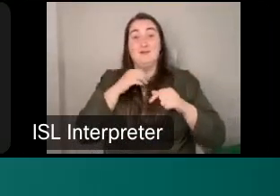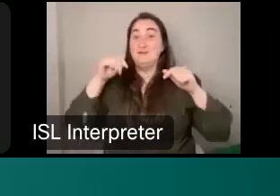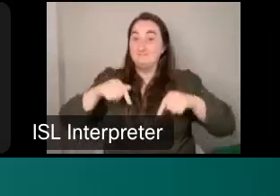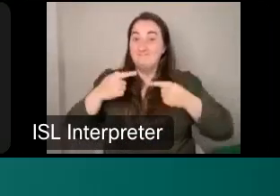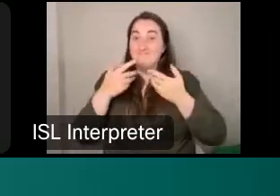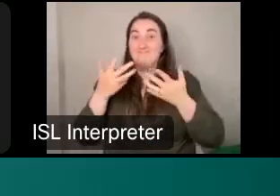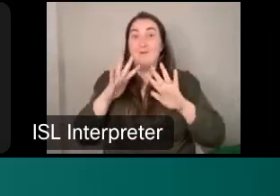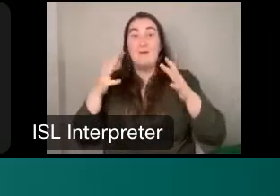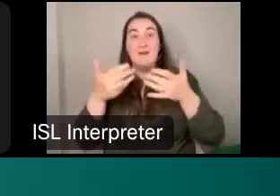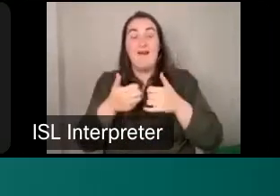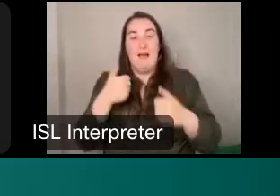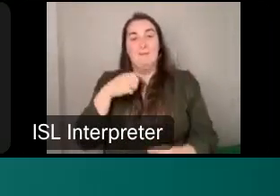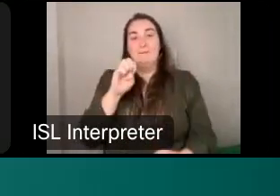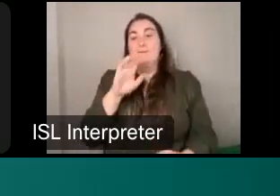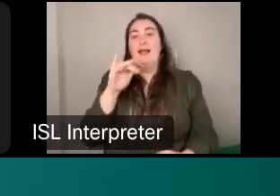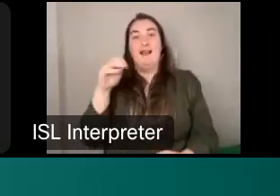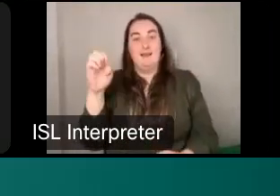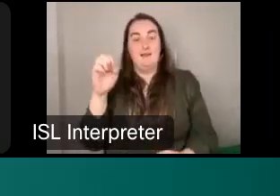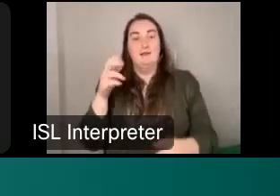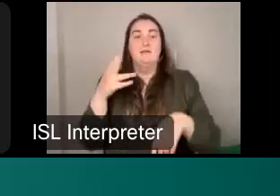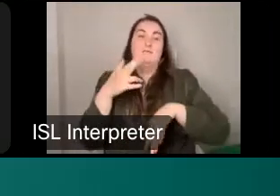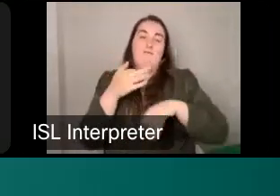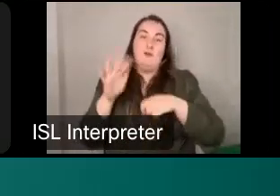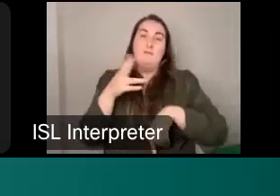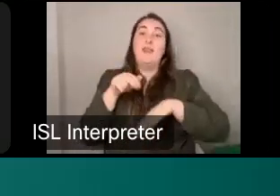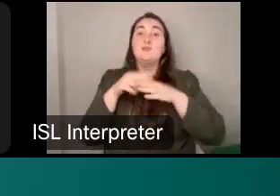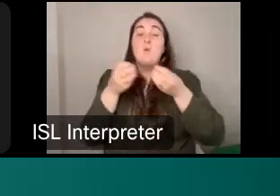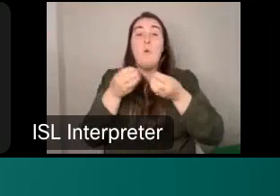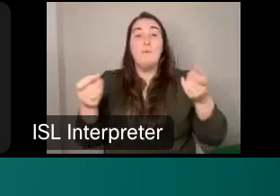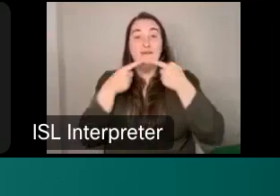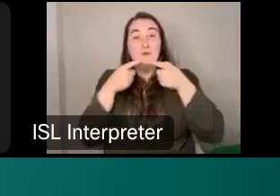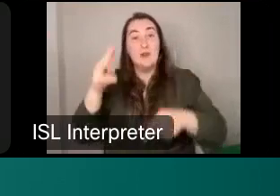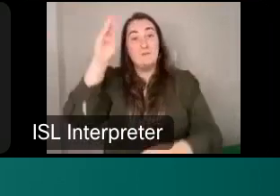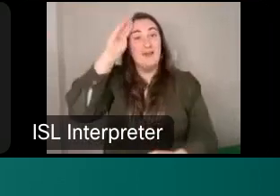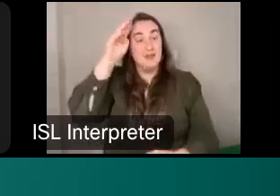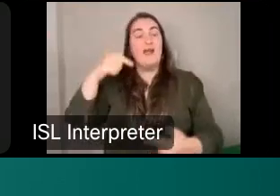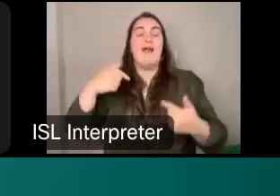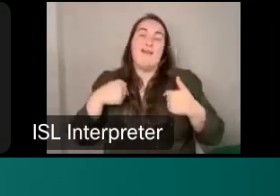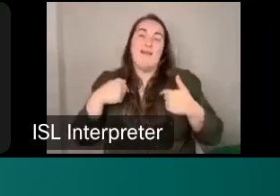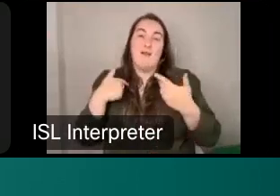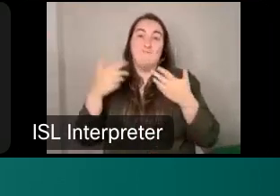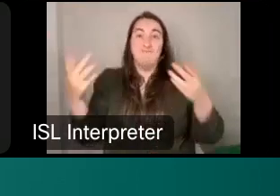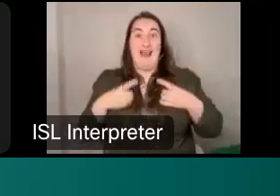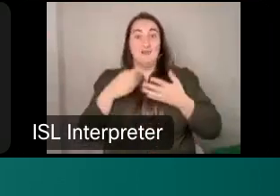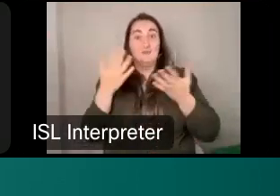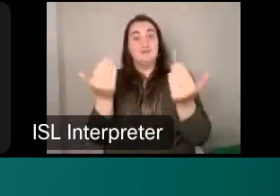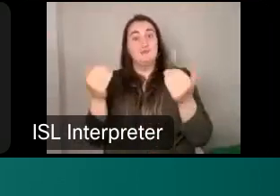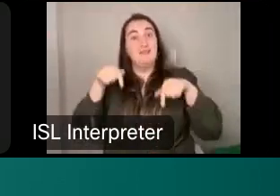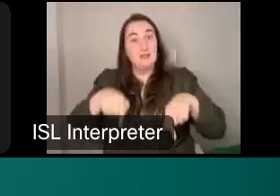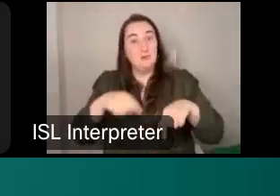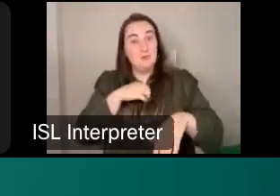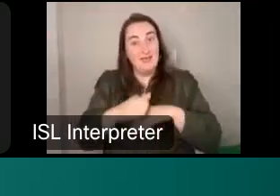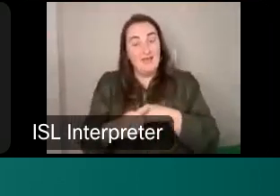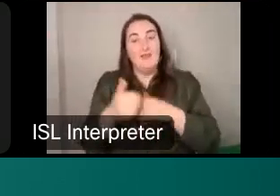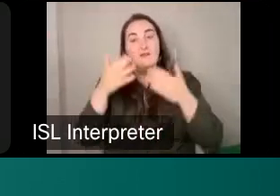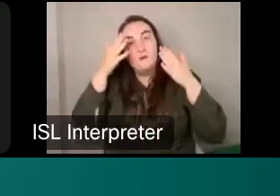Ellie Southgate. I'm the National Open Disclosure Manager, and I'm delighted to welcome you to the webinar, which will focus today